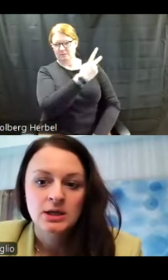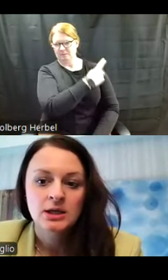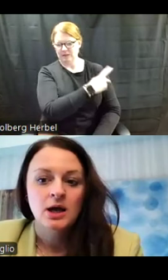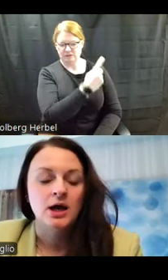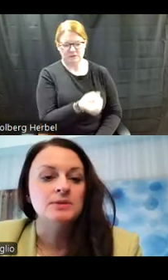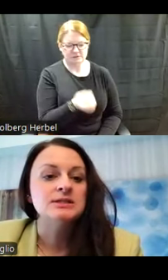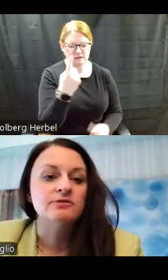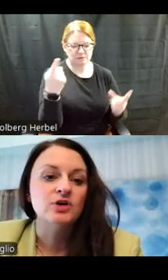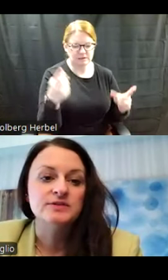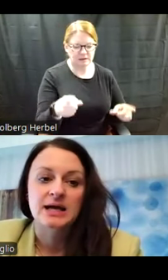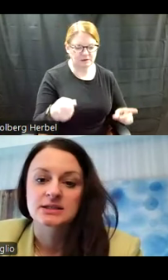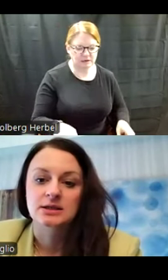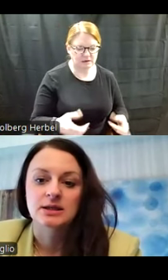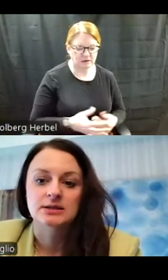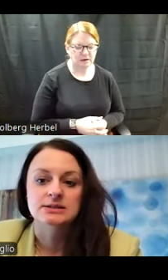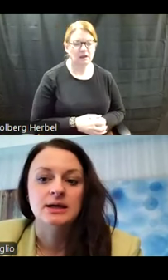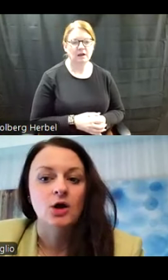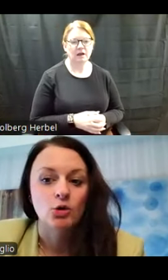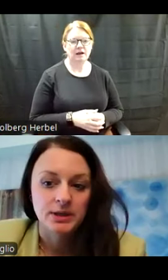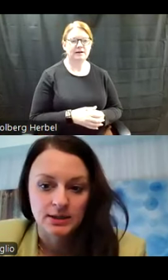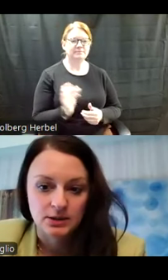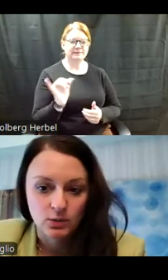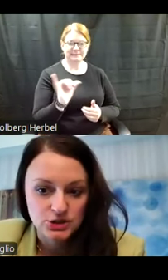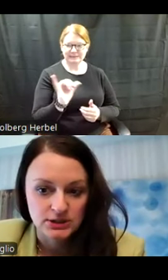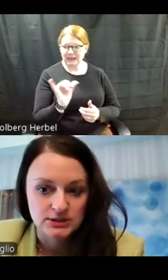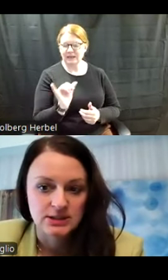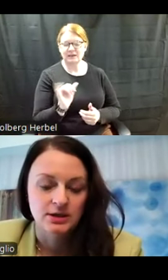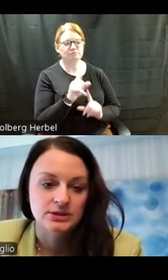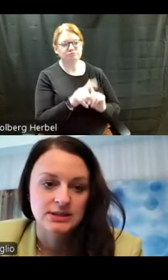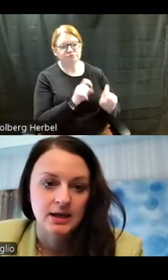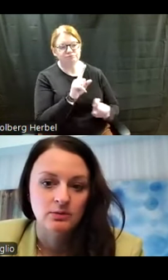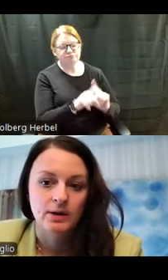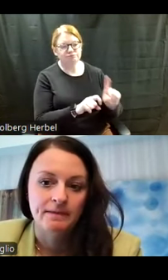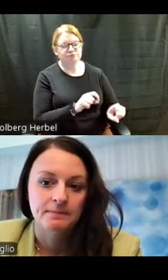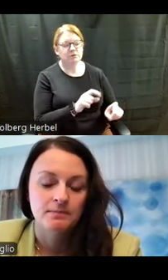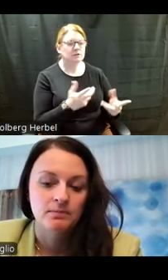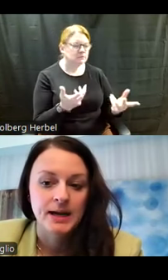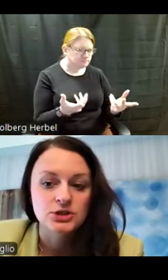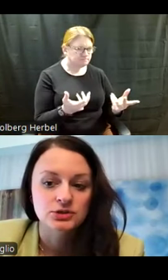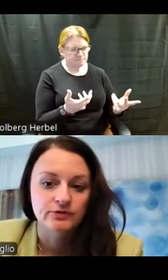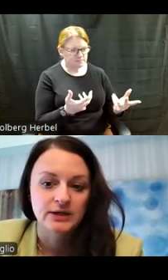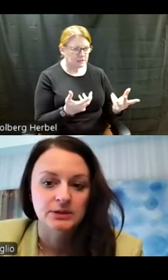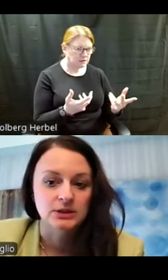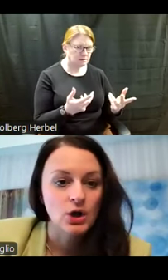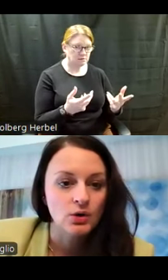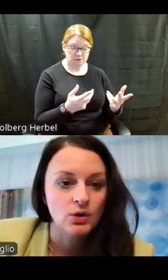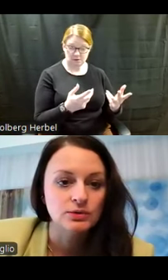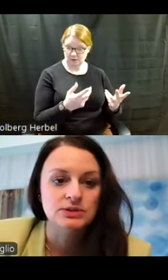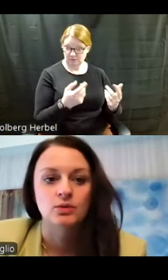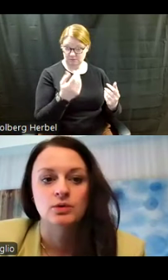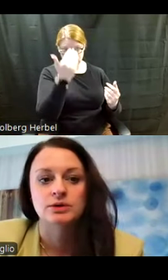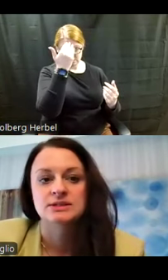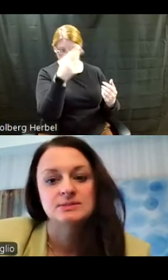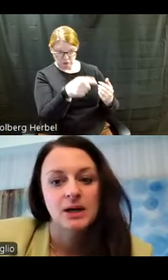situation. This involves asking things like open-ended questions to understand what the patient or family